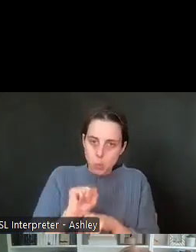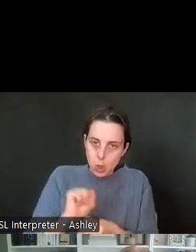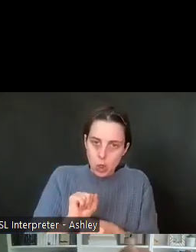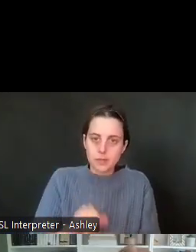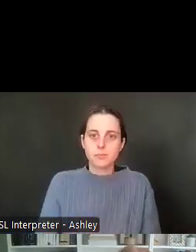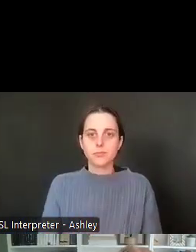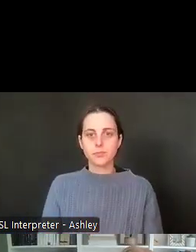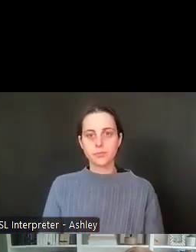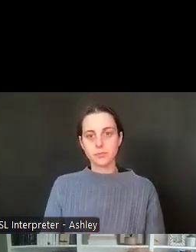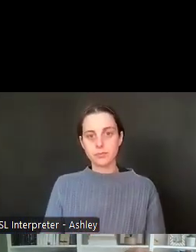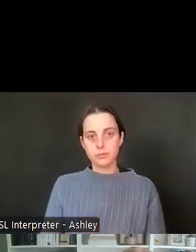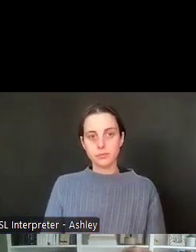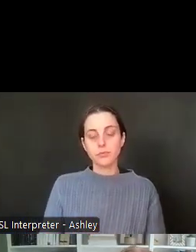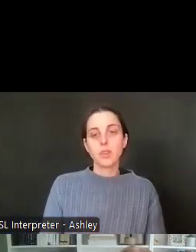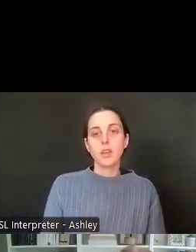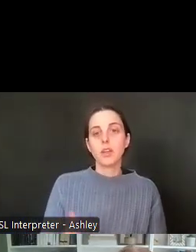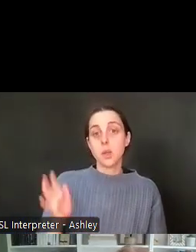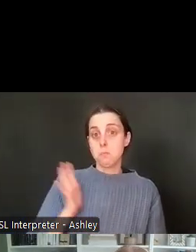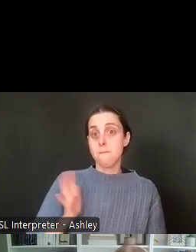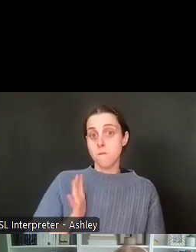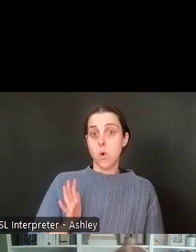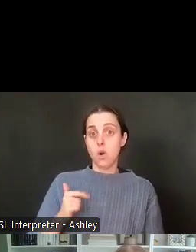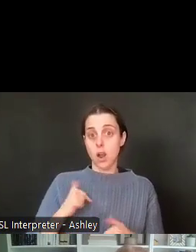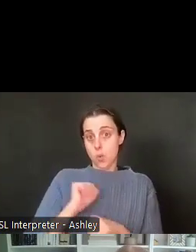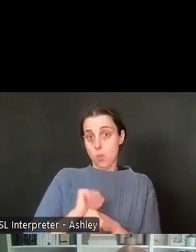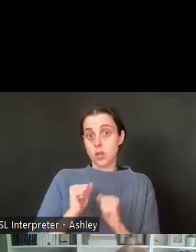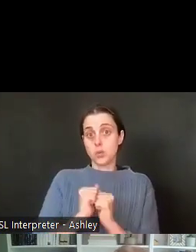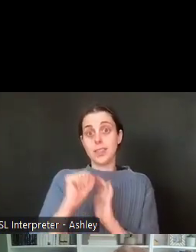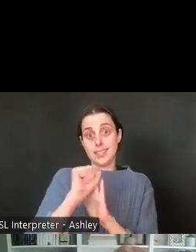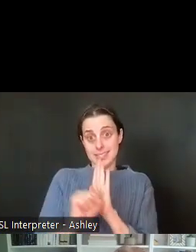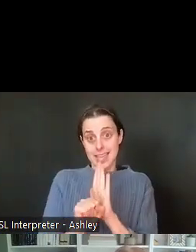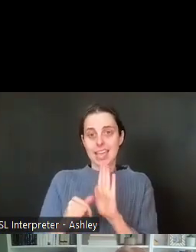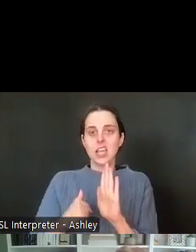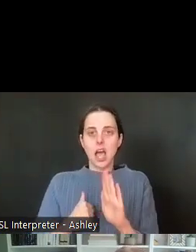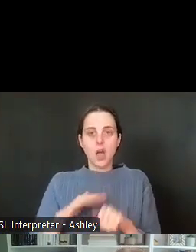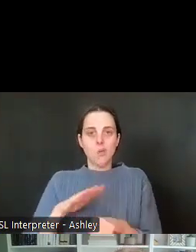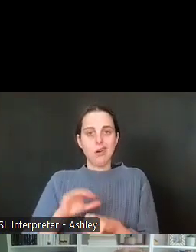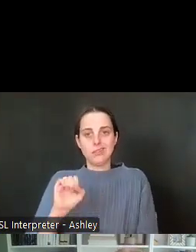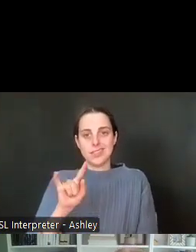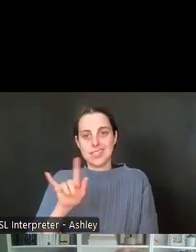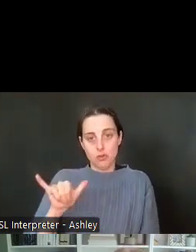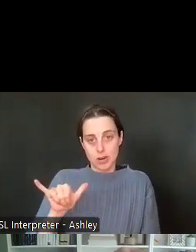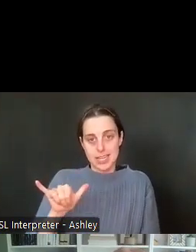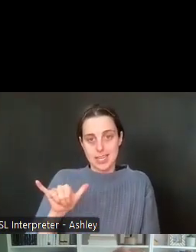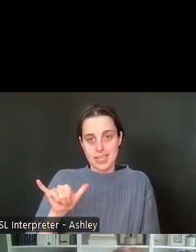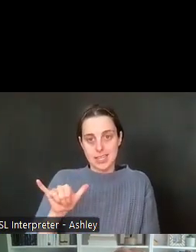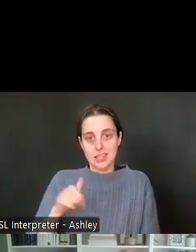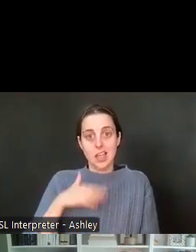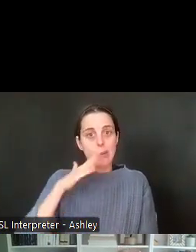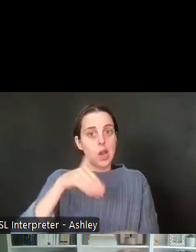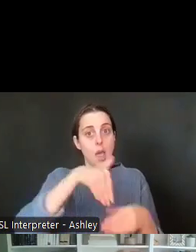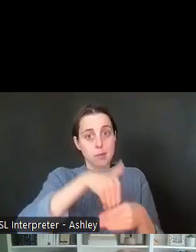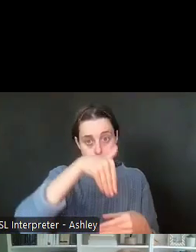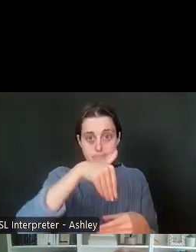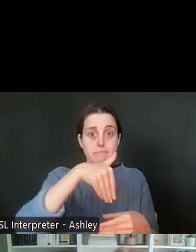employee. And before my job with the state, I was on a time card. I would go to work, I would punch my time card, I would leave, I'd punch